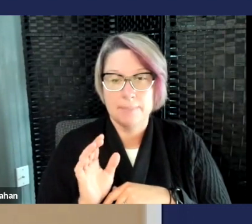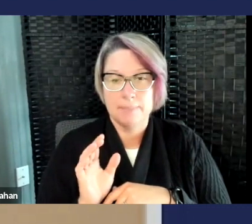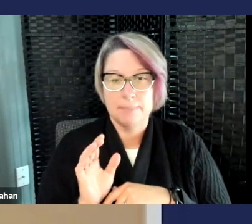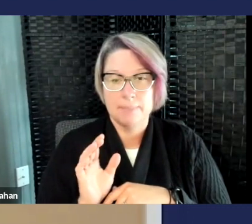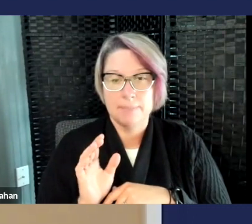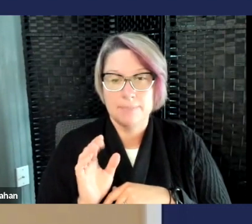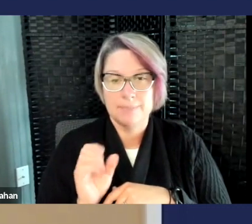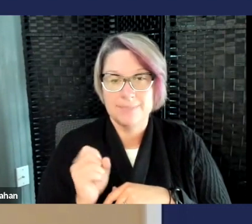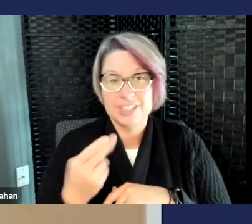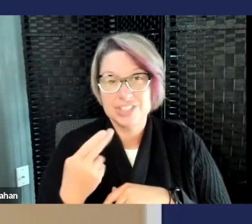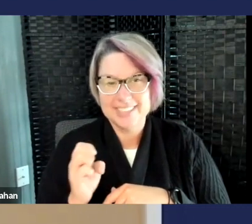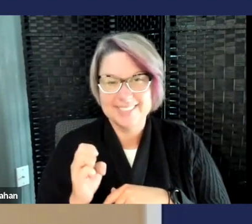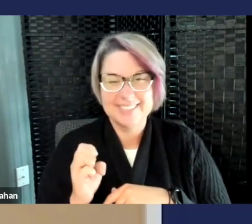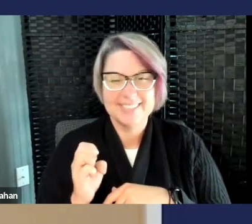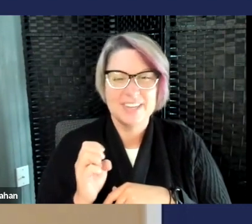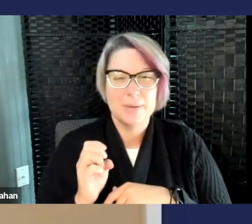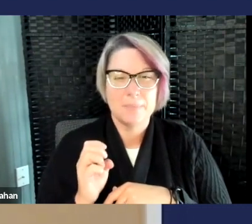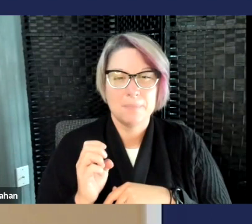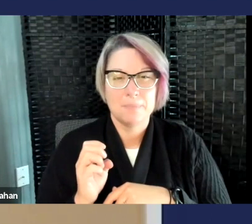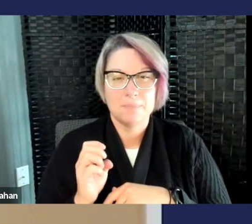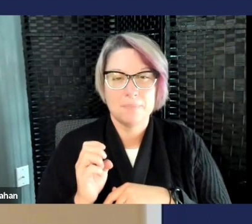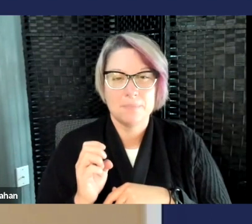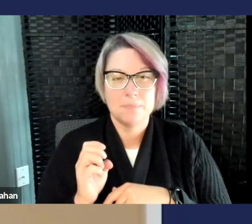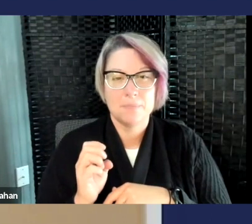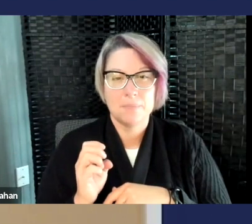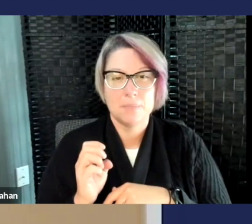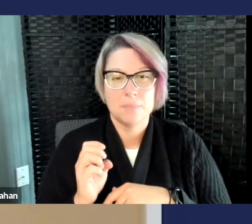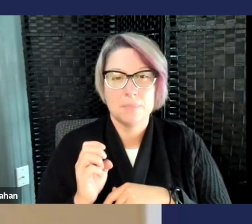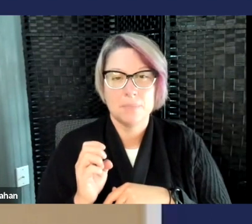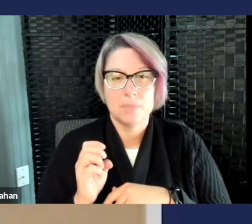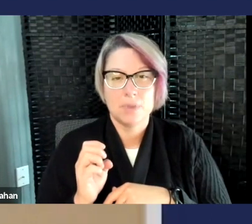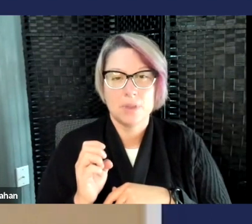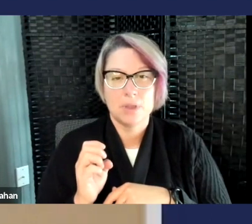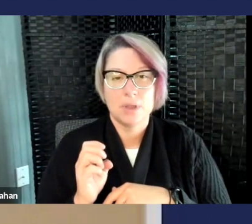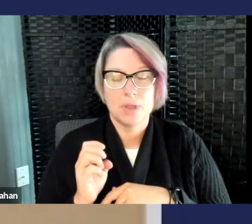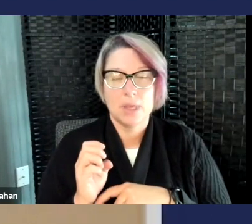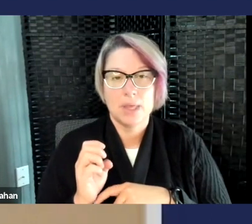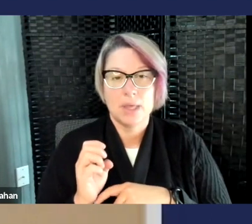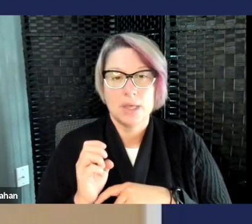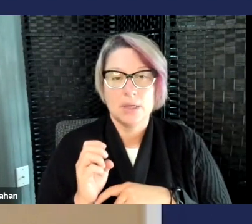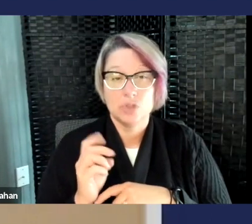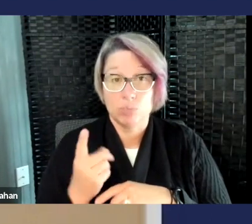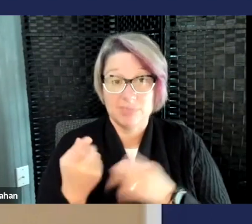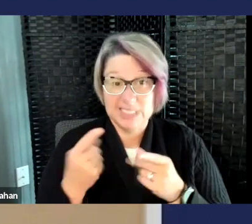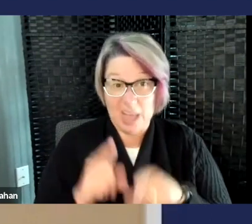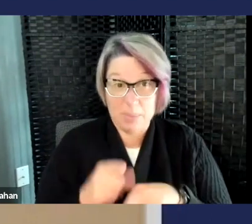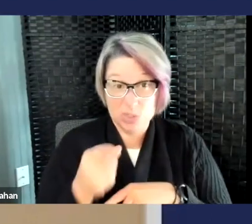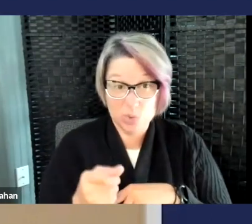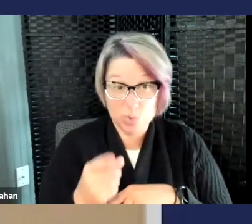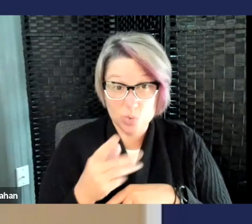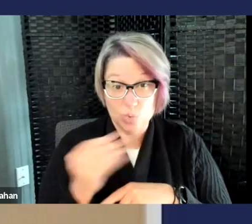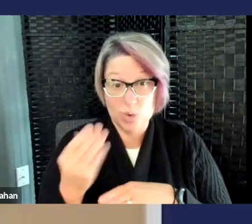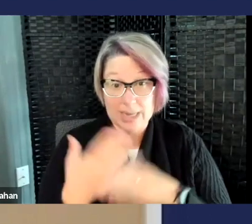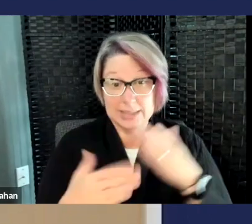tell in the chat, and then I'll get it right from that one. And she. Okay, so it's happened to you, Eden, and some of Eden's